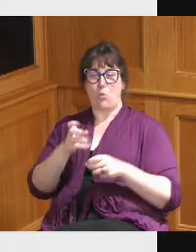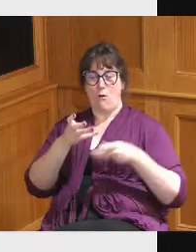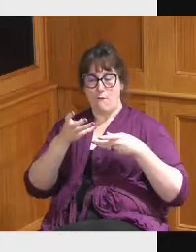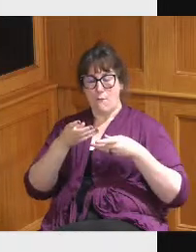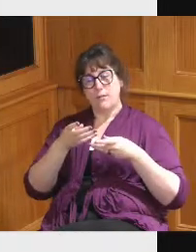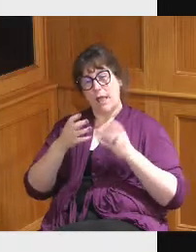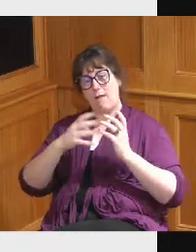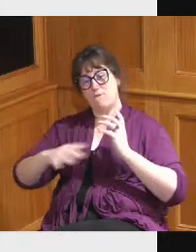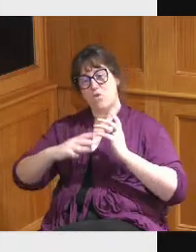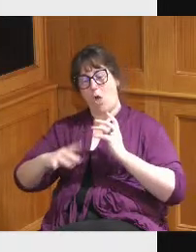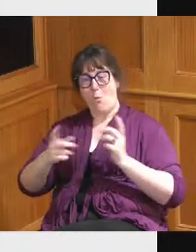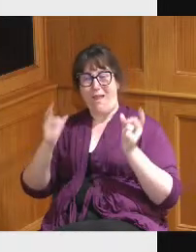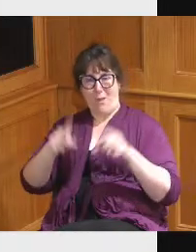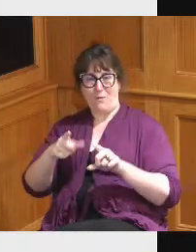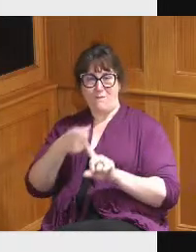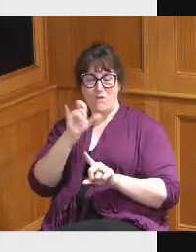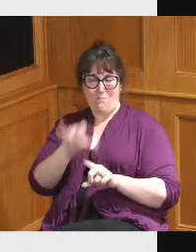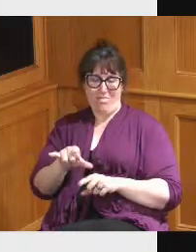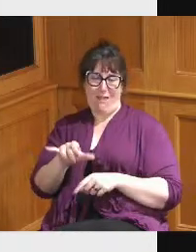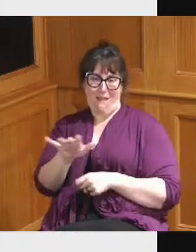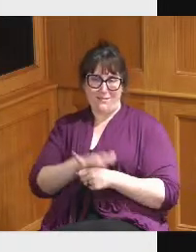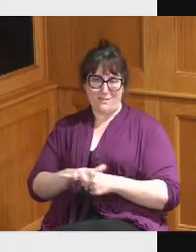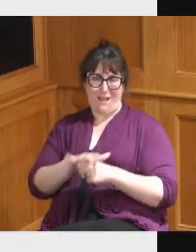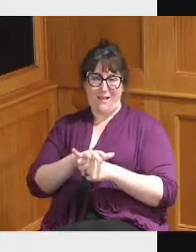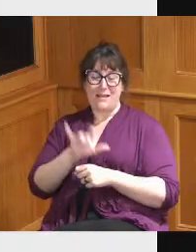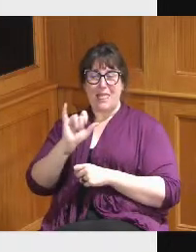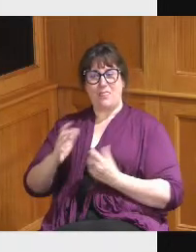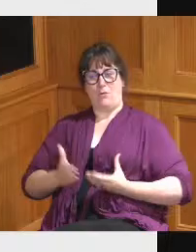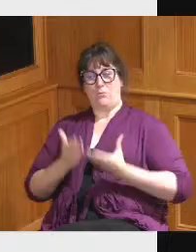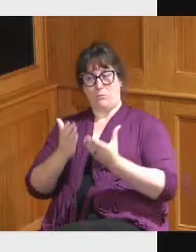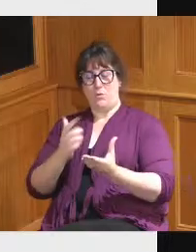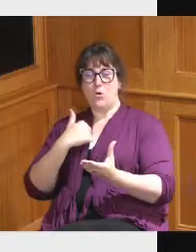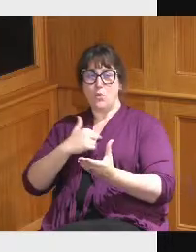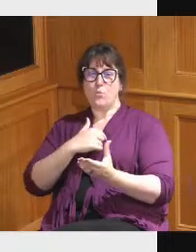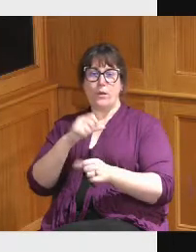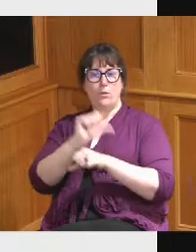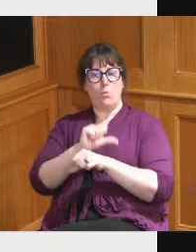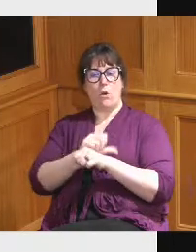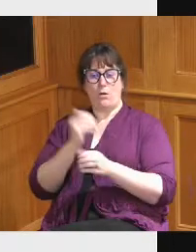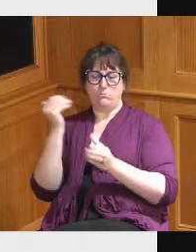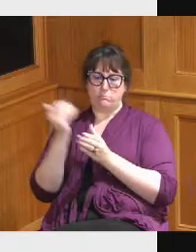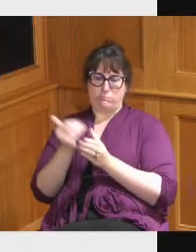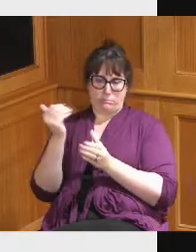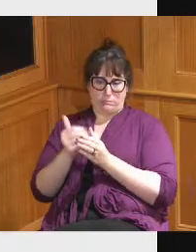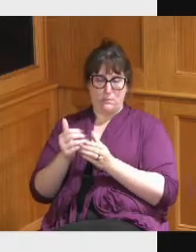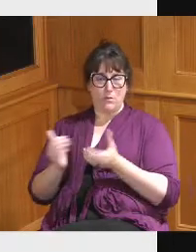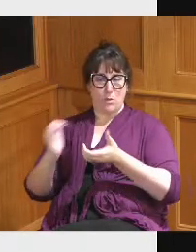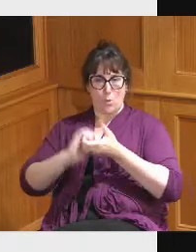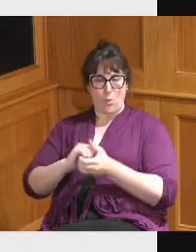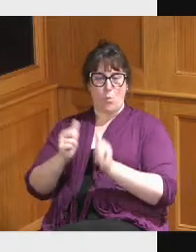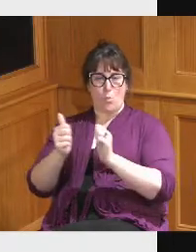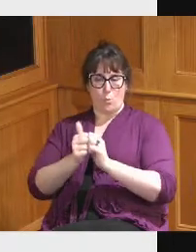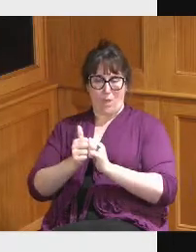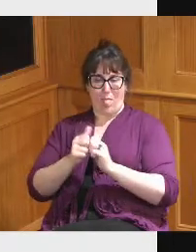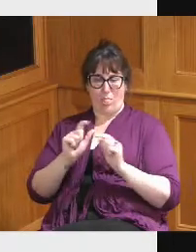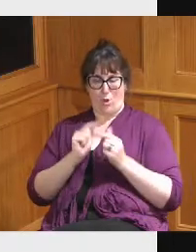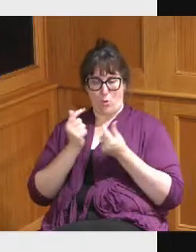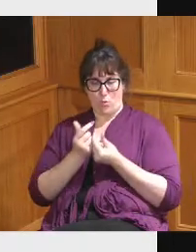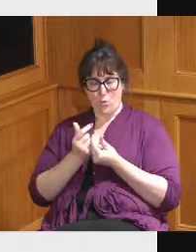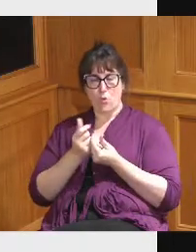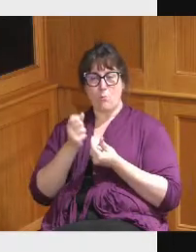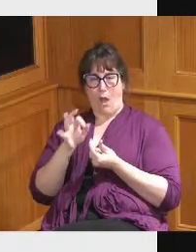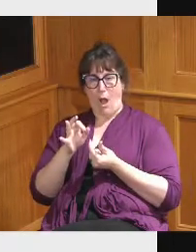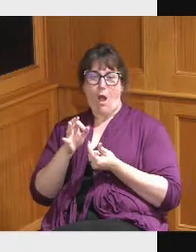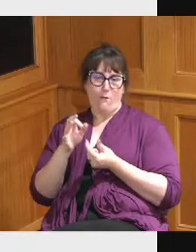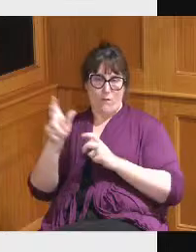site. So that was the recommendation, and we worked very closely with a group of stakeholders that